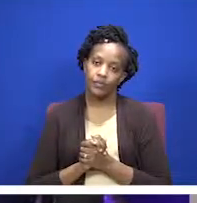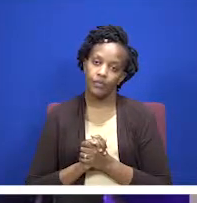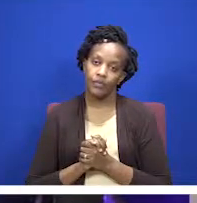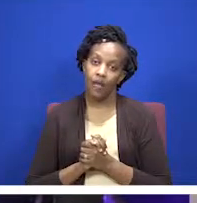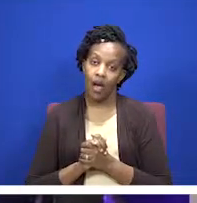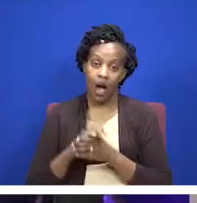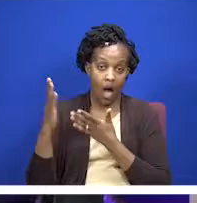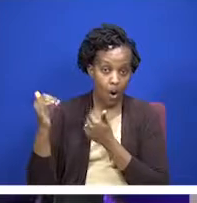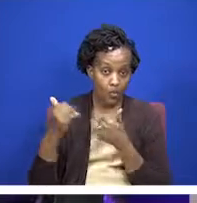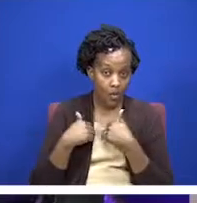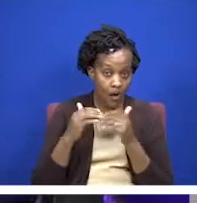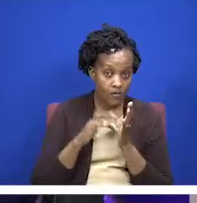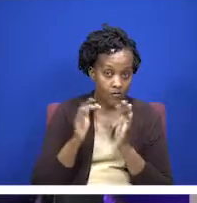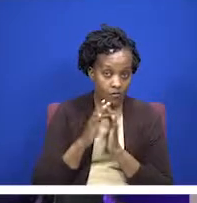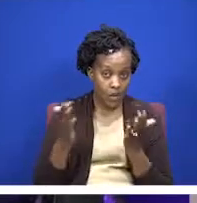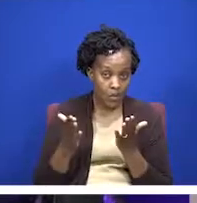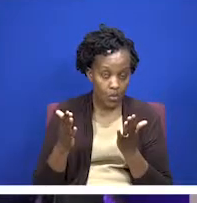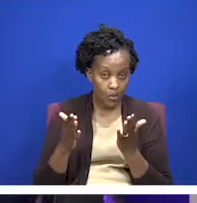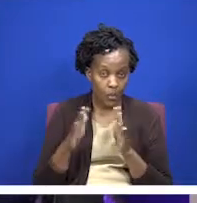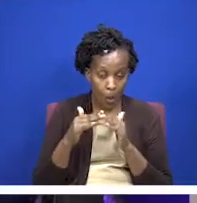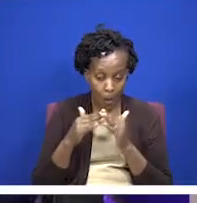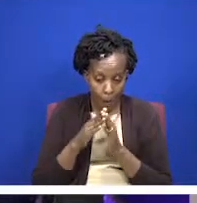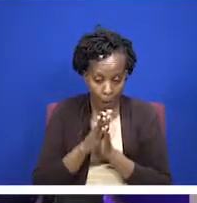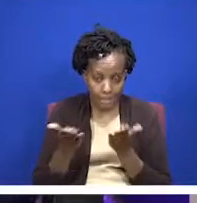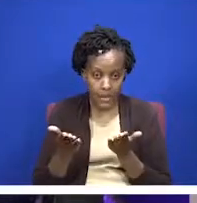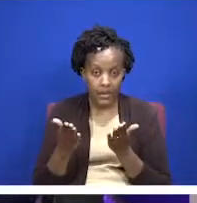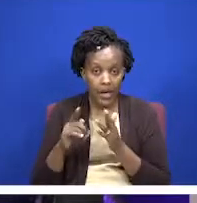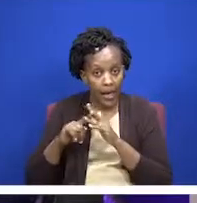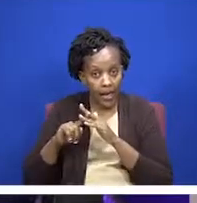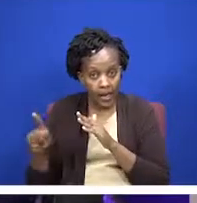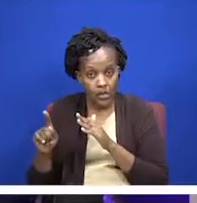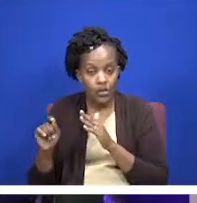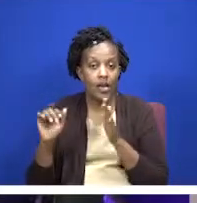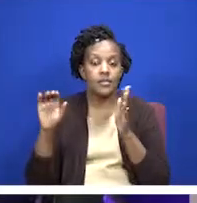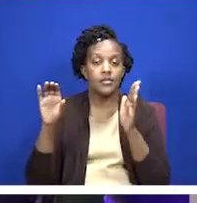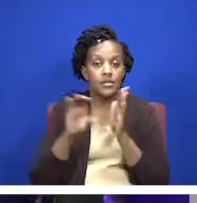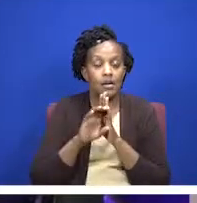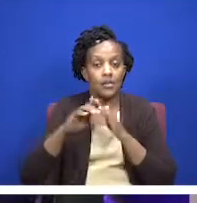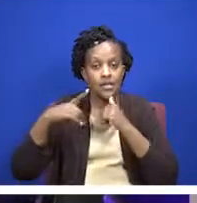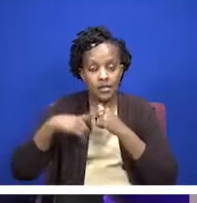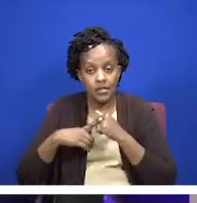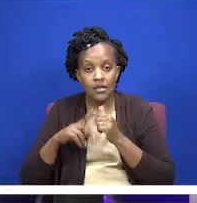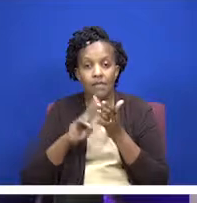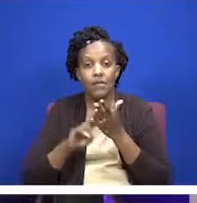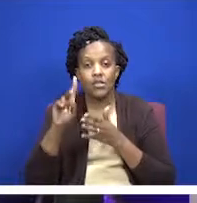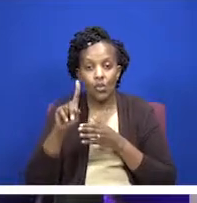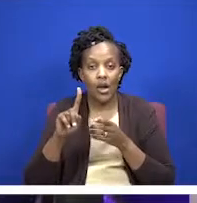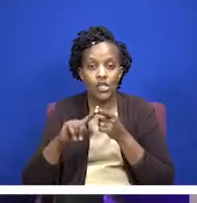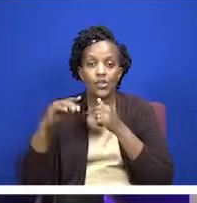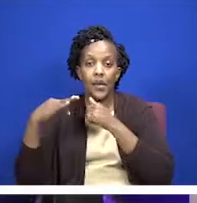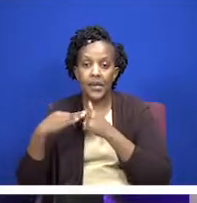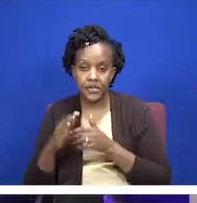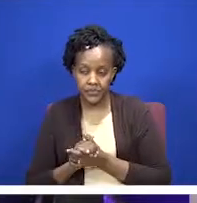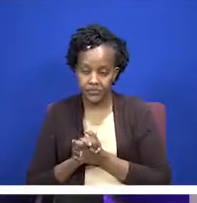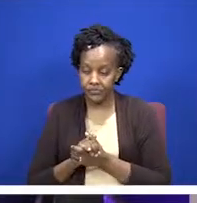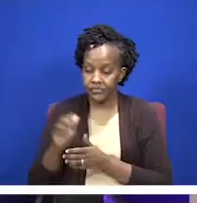hope you have your Bibles ready. Open Exodus chapter 6 from verse 1 to 8. Ida is going to